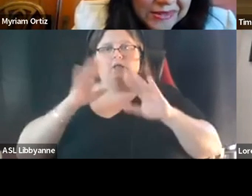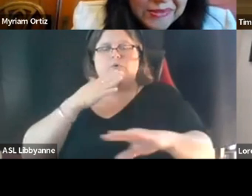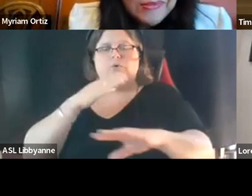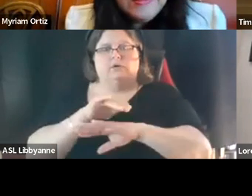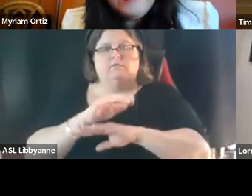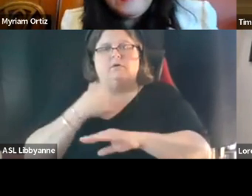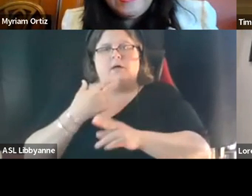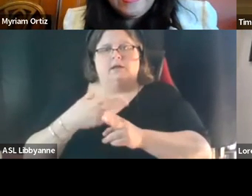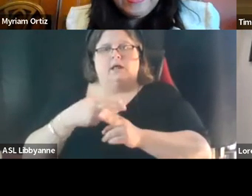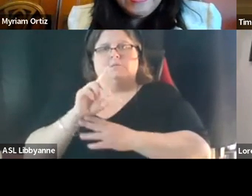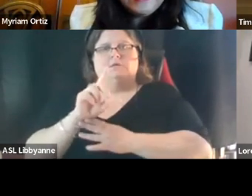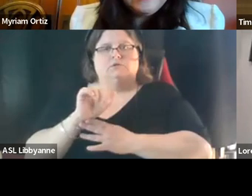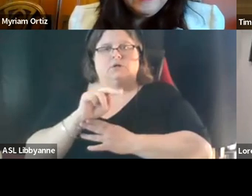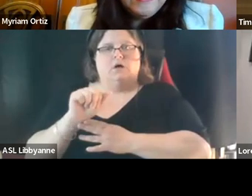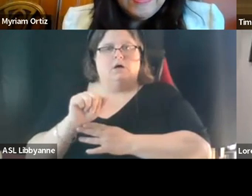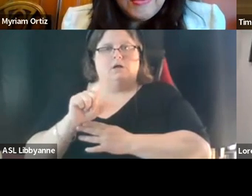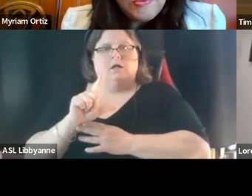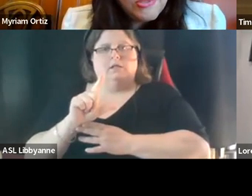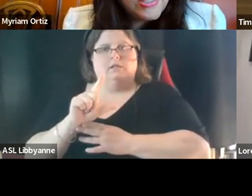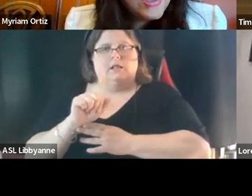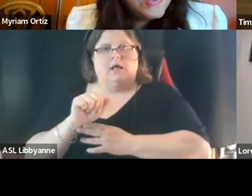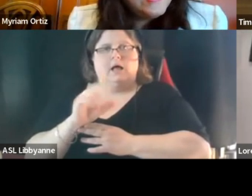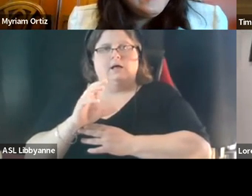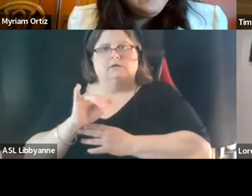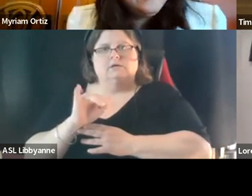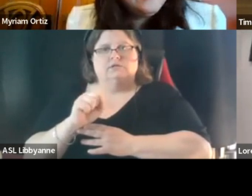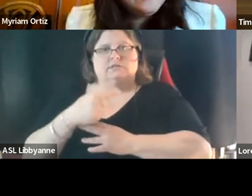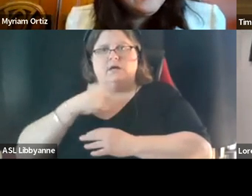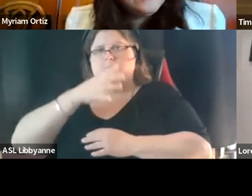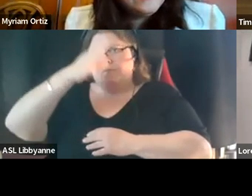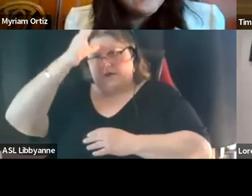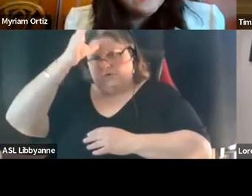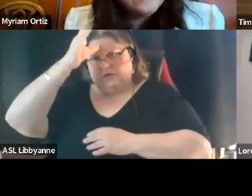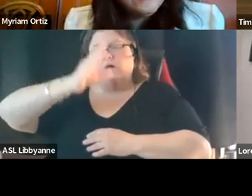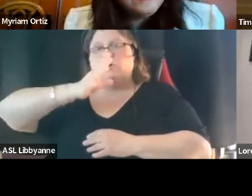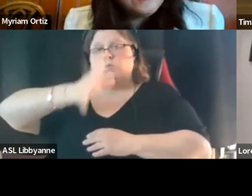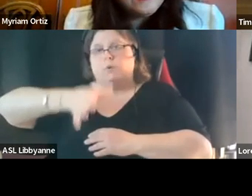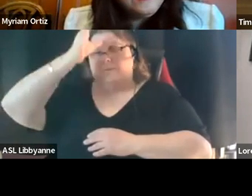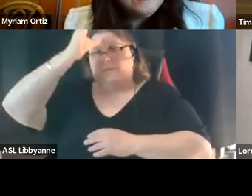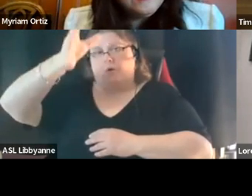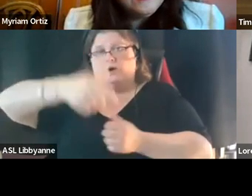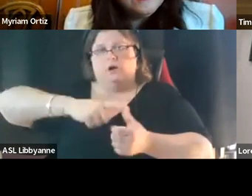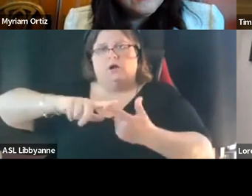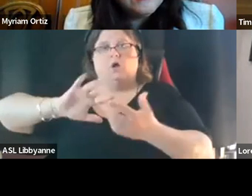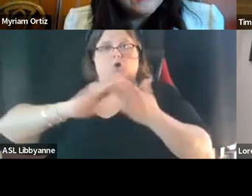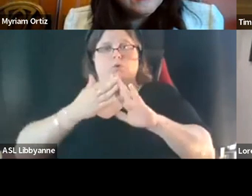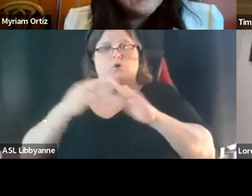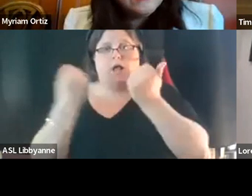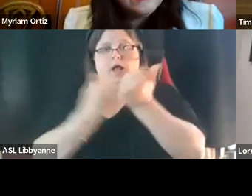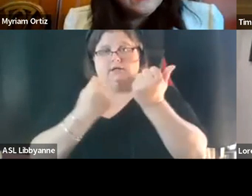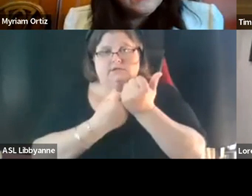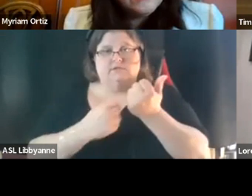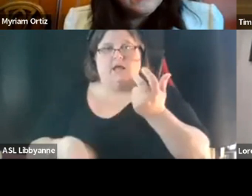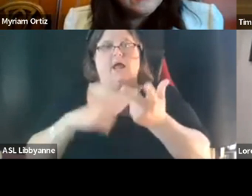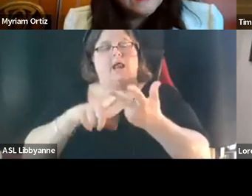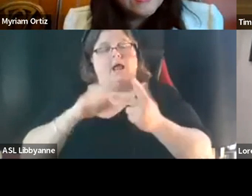I'm Donna Lashes. I am a parent, a grandparent, community activist, and I was a product